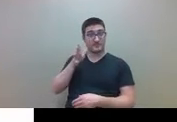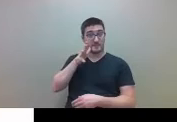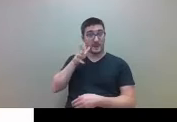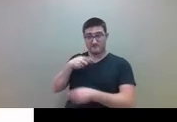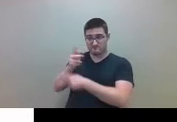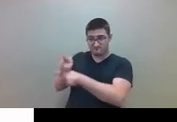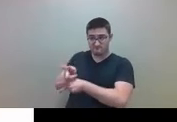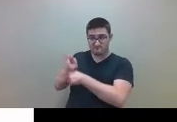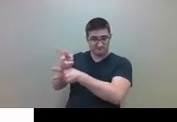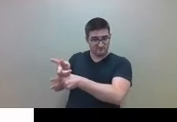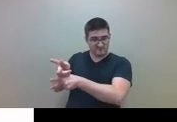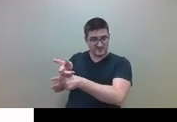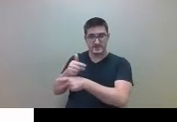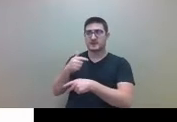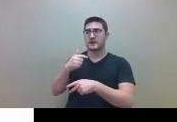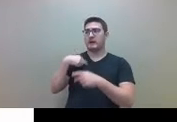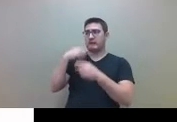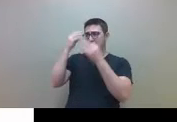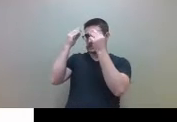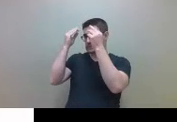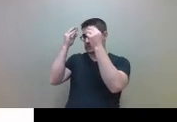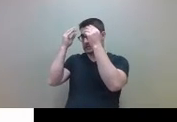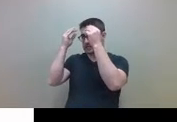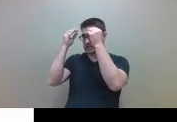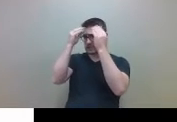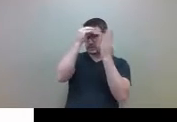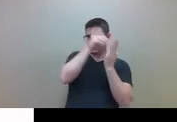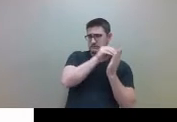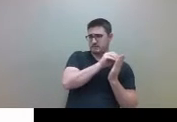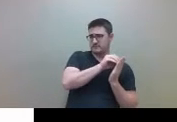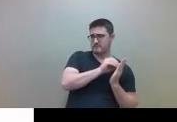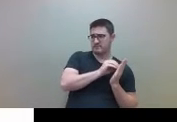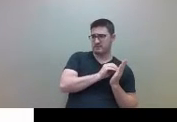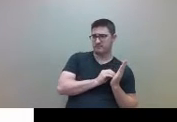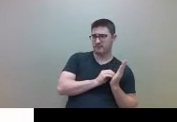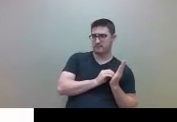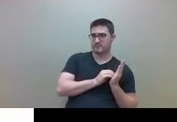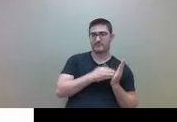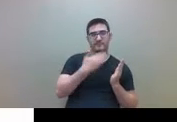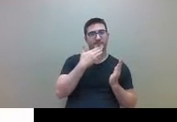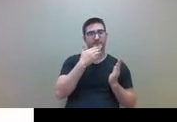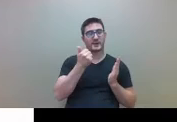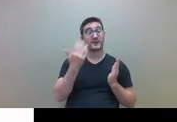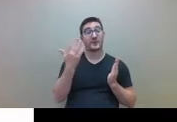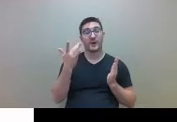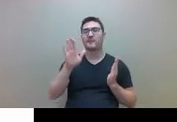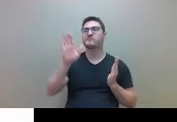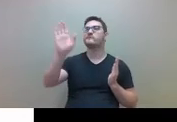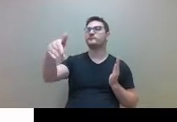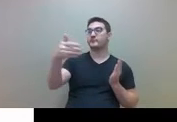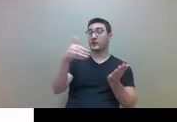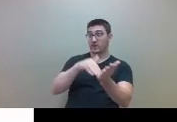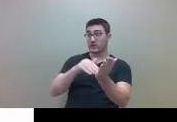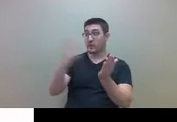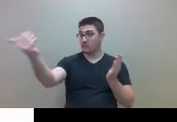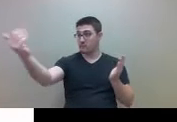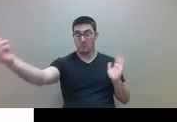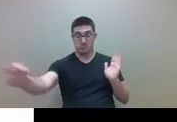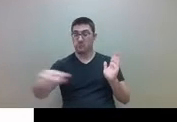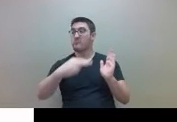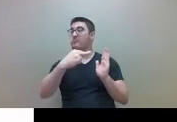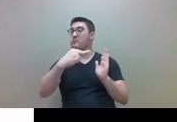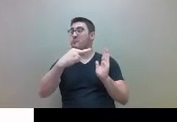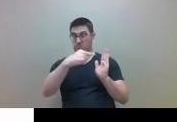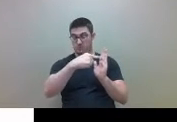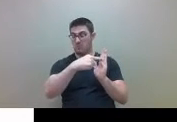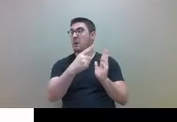better advocate for her. When I would go to the doctor, I'd say, here you go, you've got 10 minutes with me. And that would decrease my stress